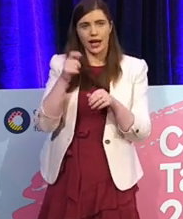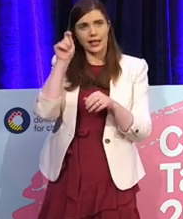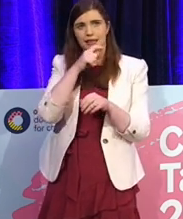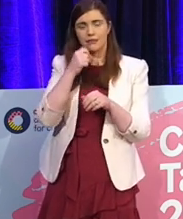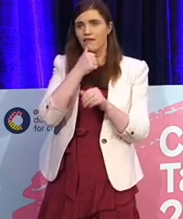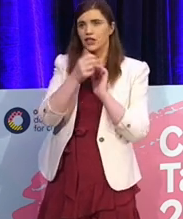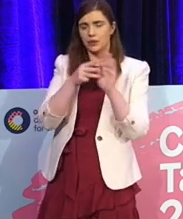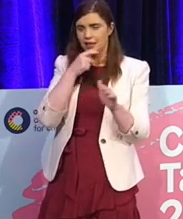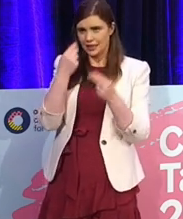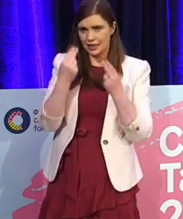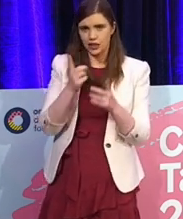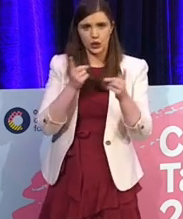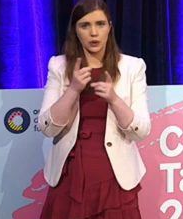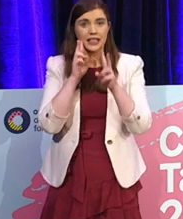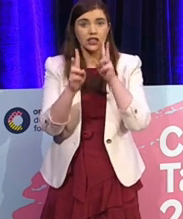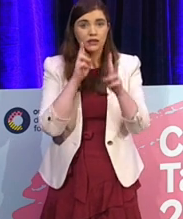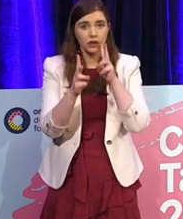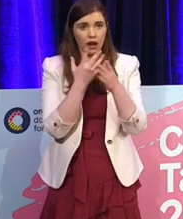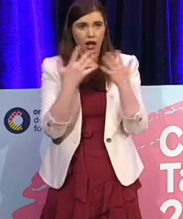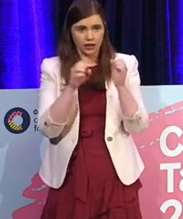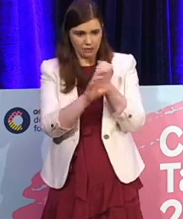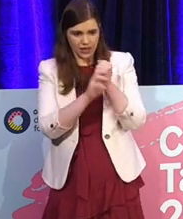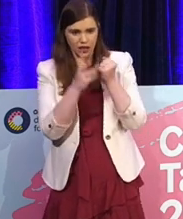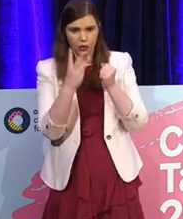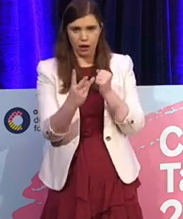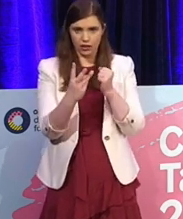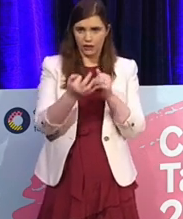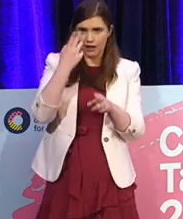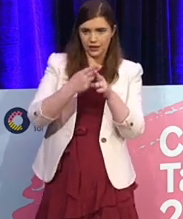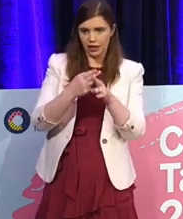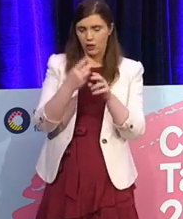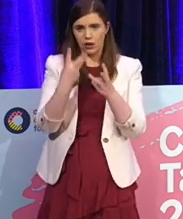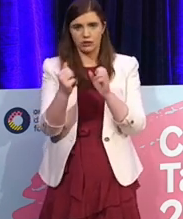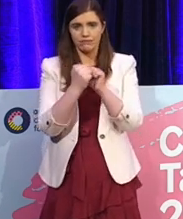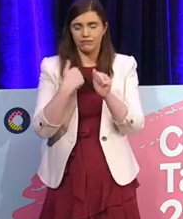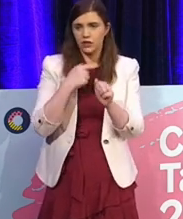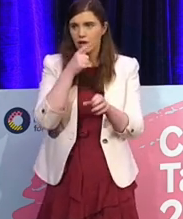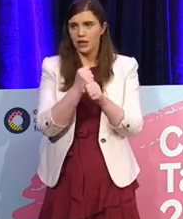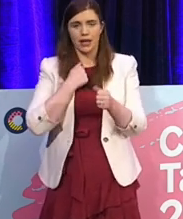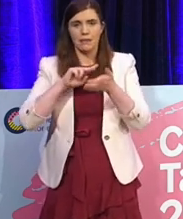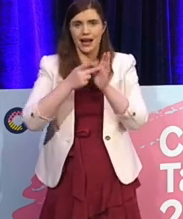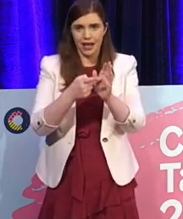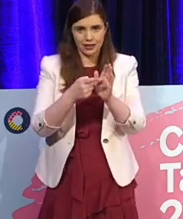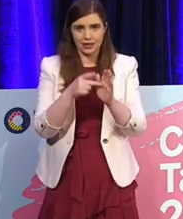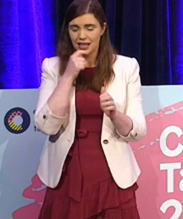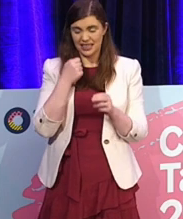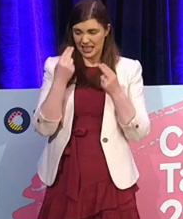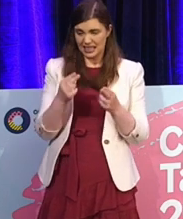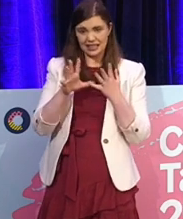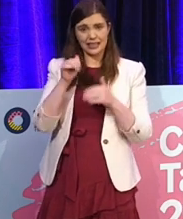There's lots of major media wanted to speak to me, find out what my plans were, what my priorities were. So I said, give me 10